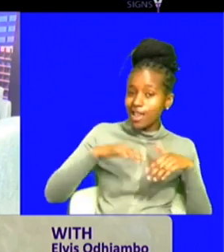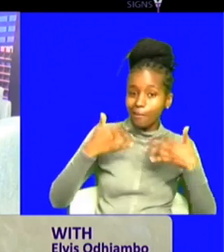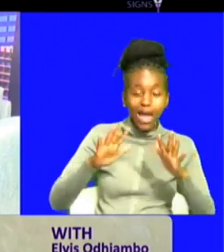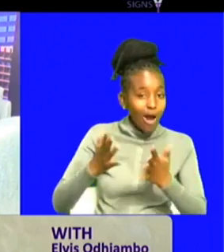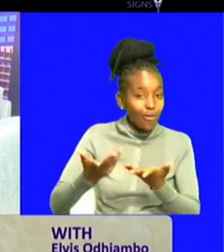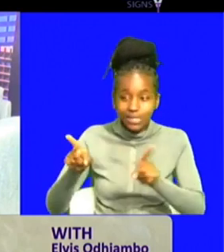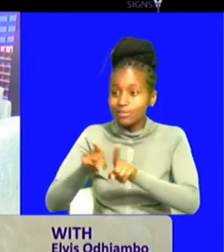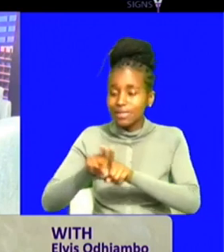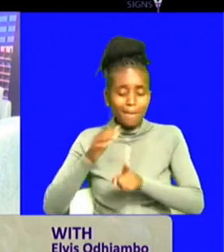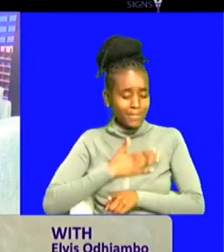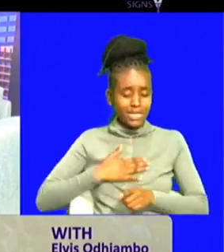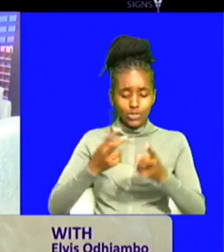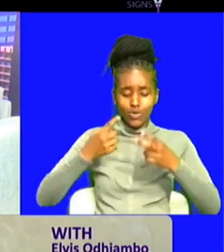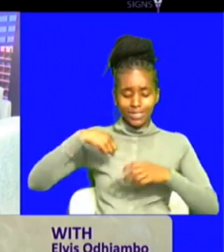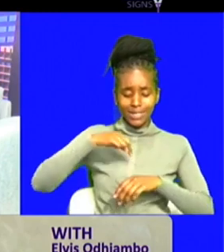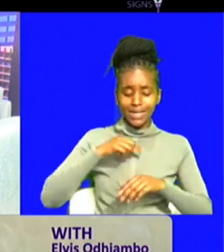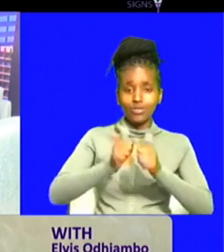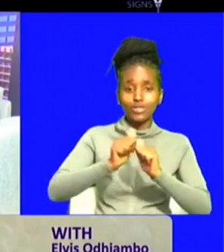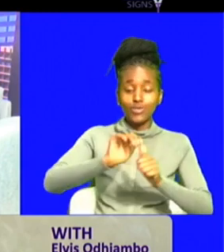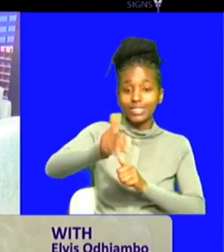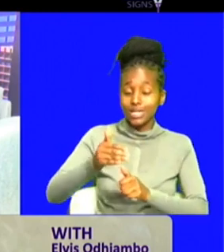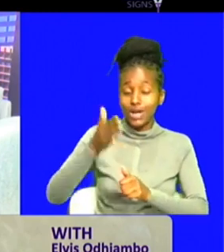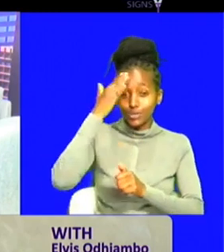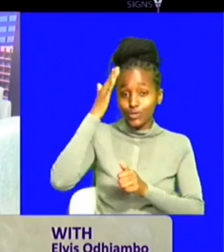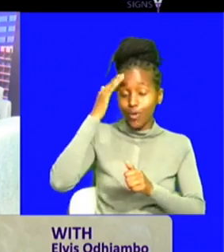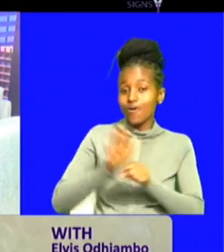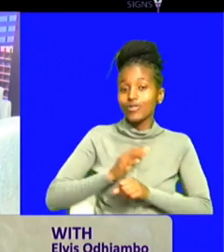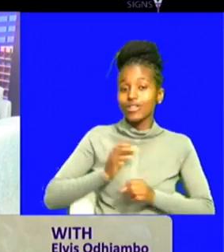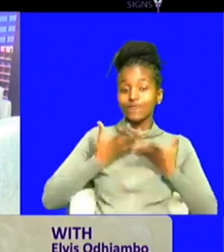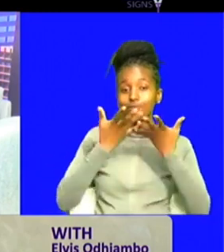you know, you have to stay tuned hapa ndani ya Sports City to find out the whole detailed information.